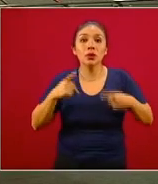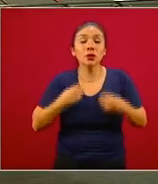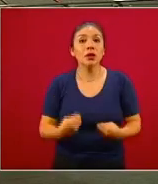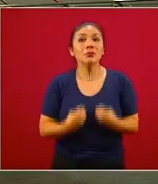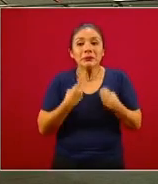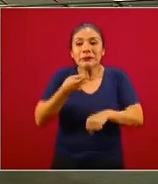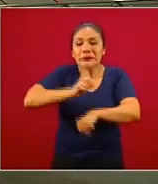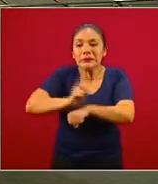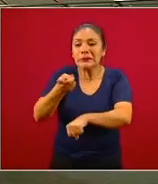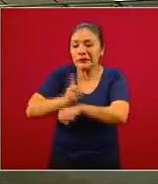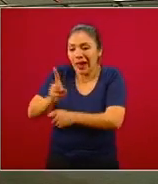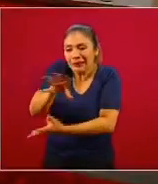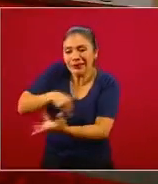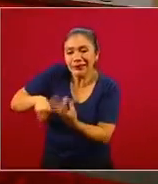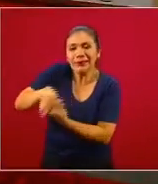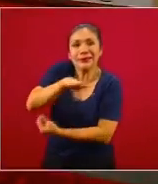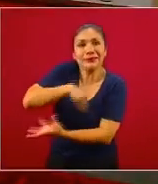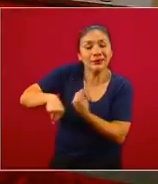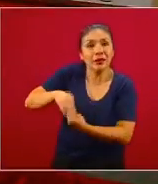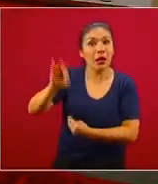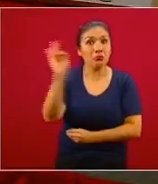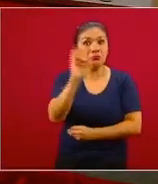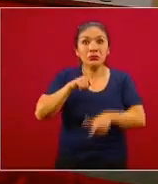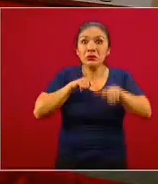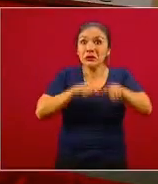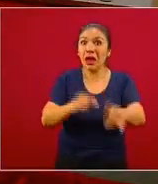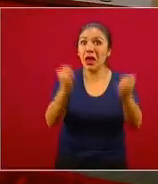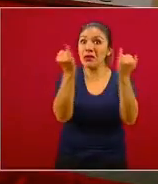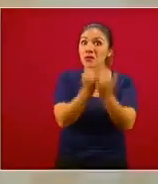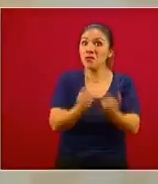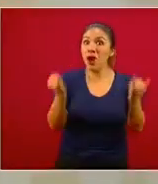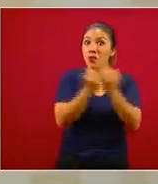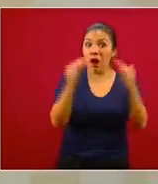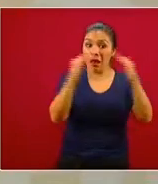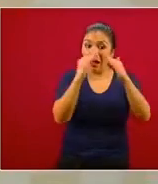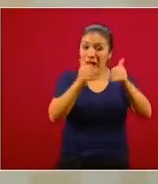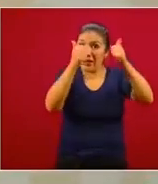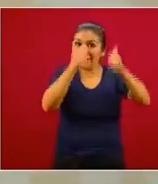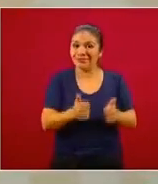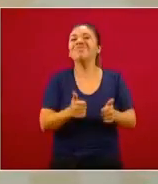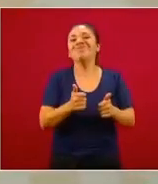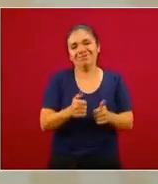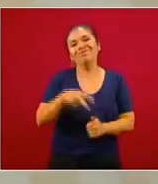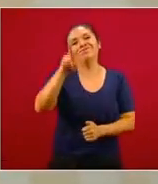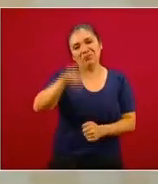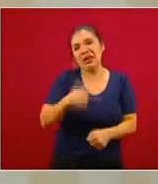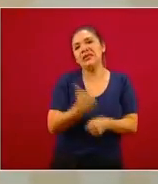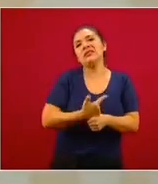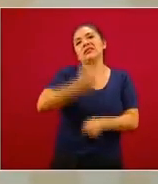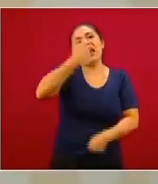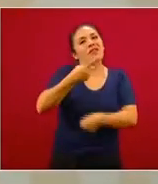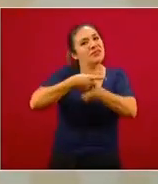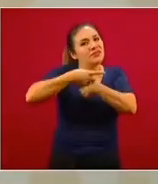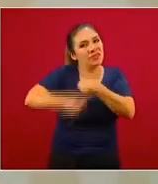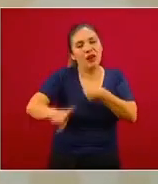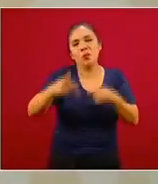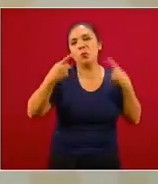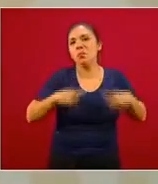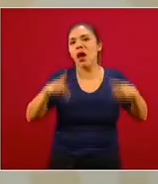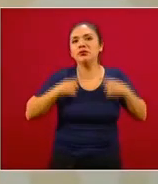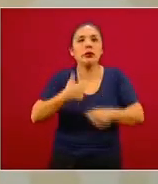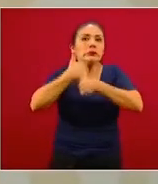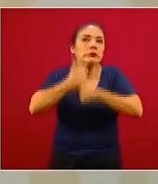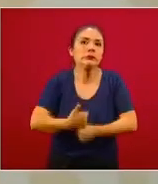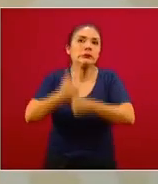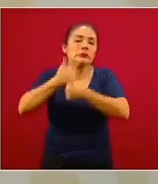people are día, living day by si day. nos mantenemos de esta And if we manera, continue like empezamos a this, we're causar going to graves y start to have grandes serious daños a las damage to personas, a people, su